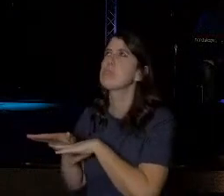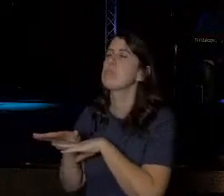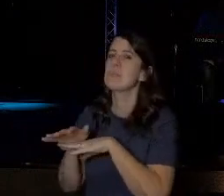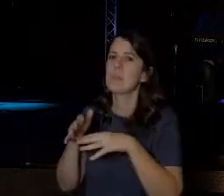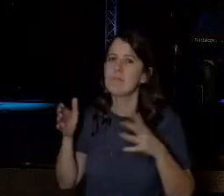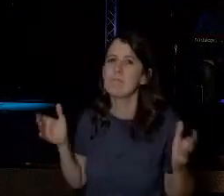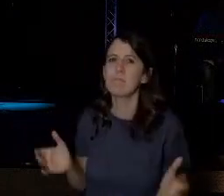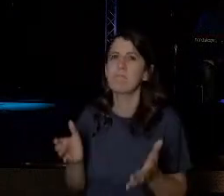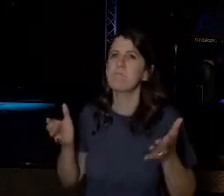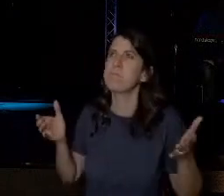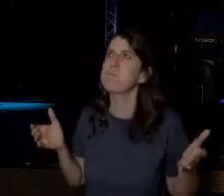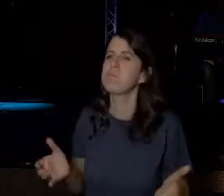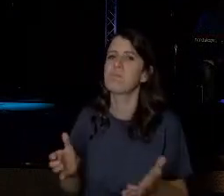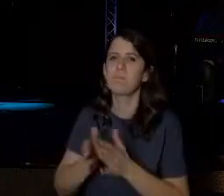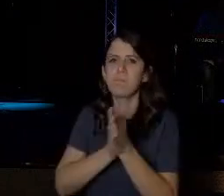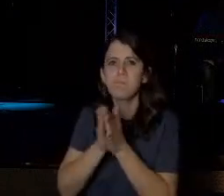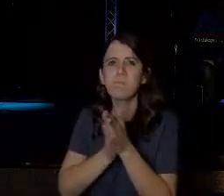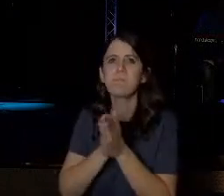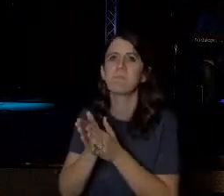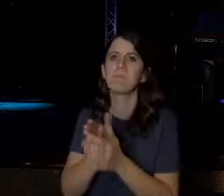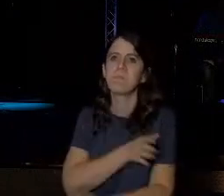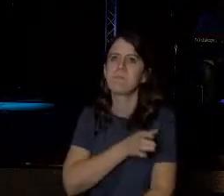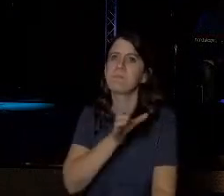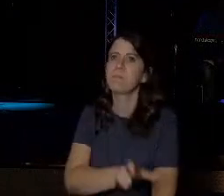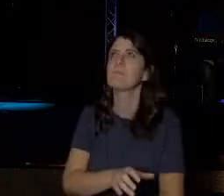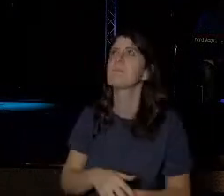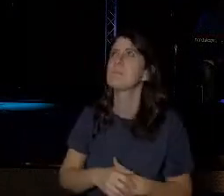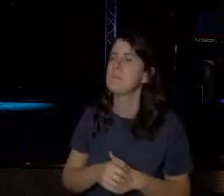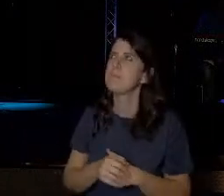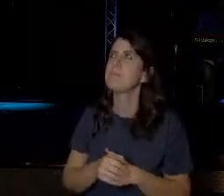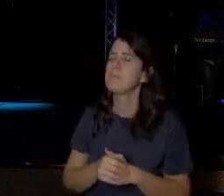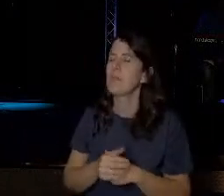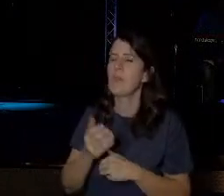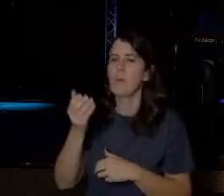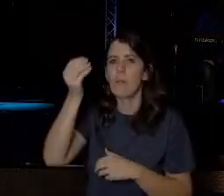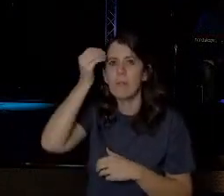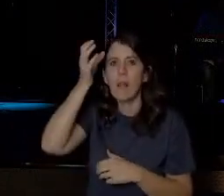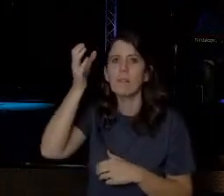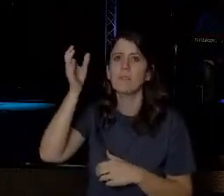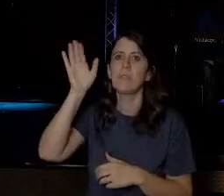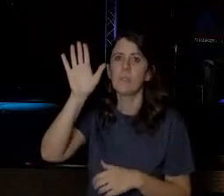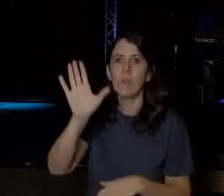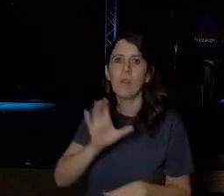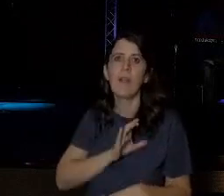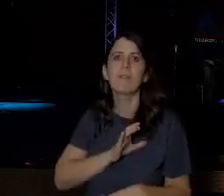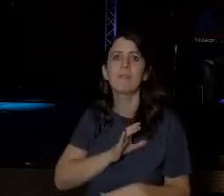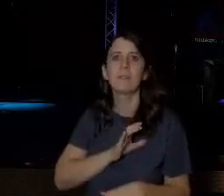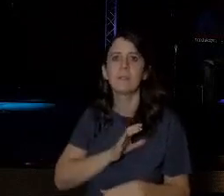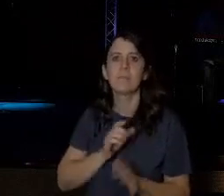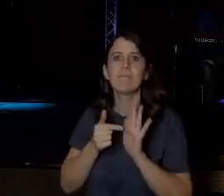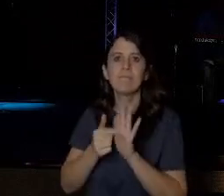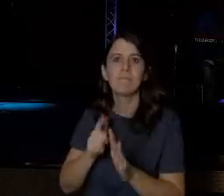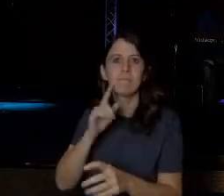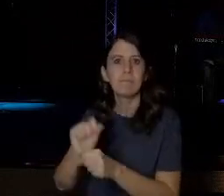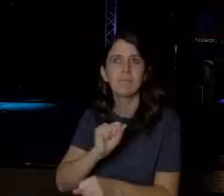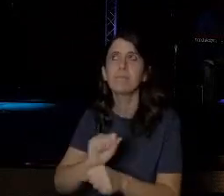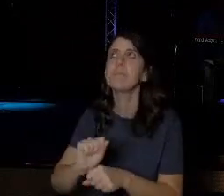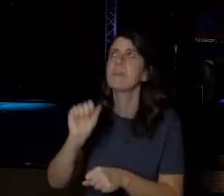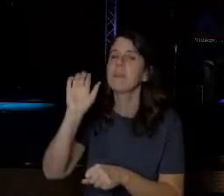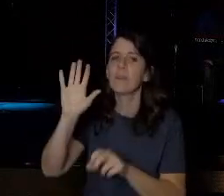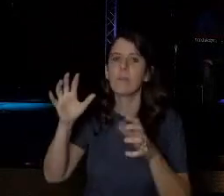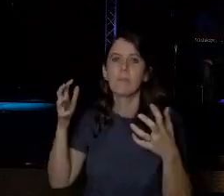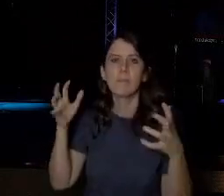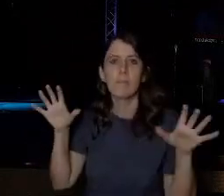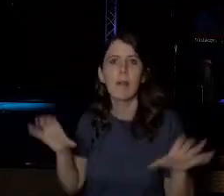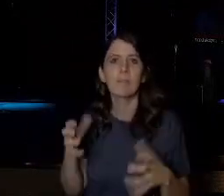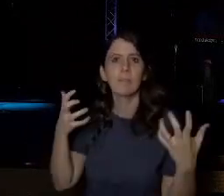spurred on and encouraged and empowered with the knowledge that you are who you say you are and you will do what you say you will do. And God,